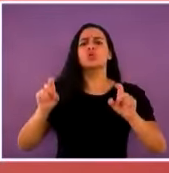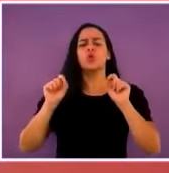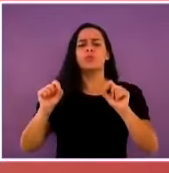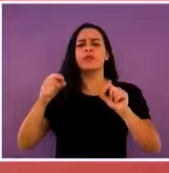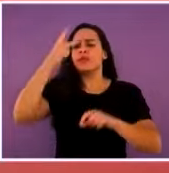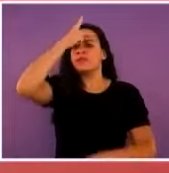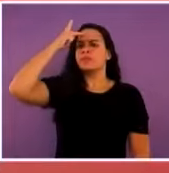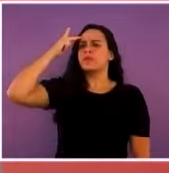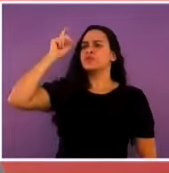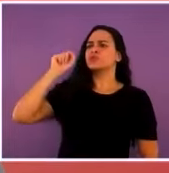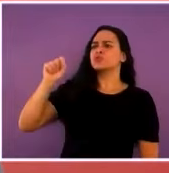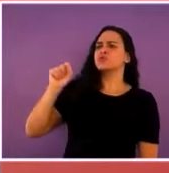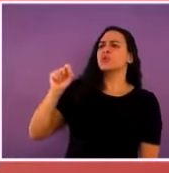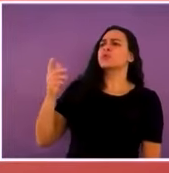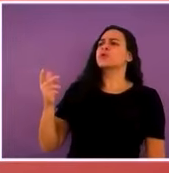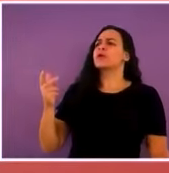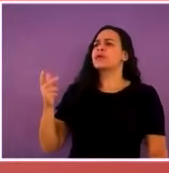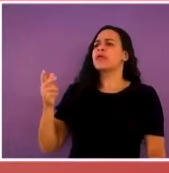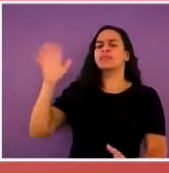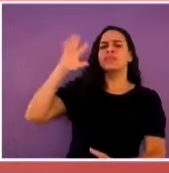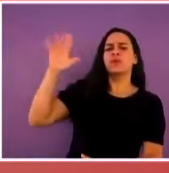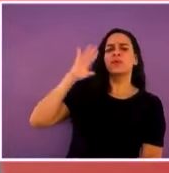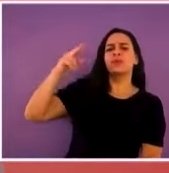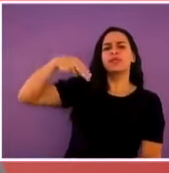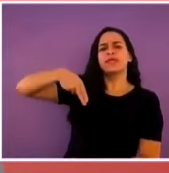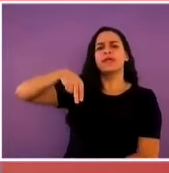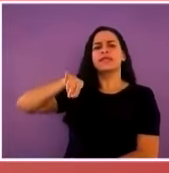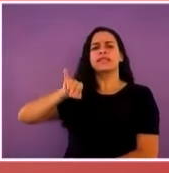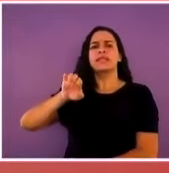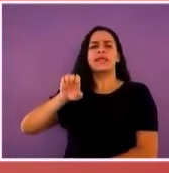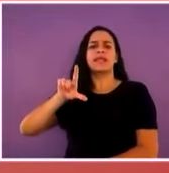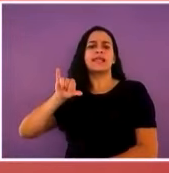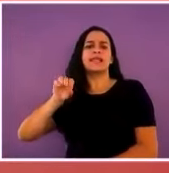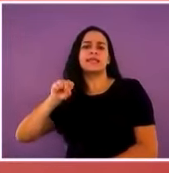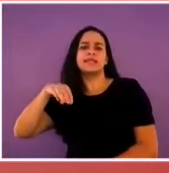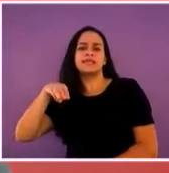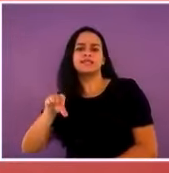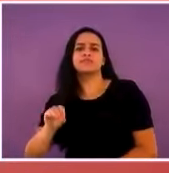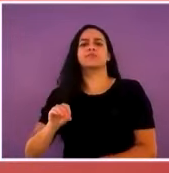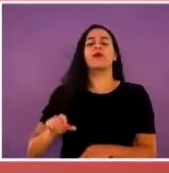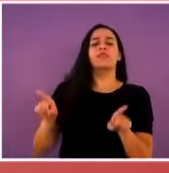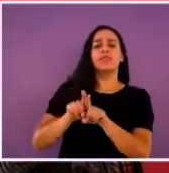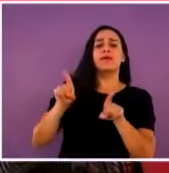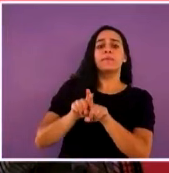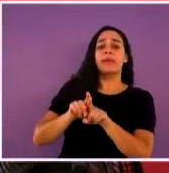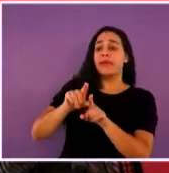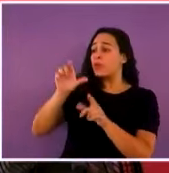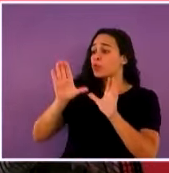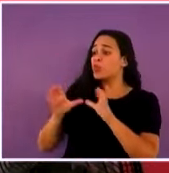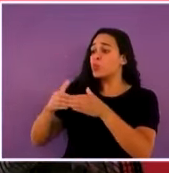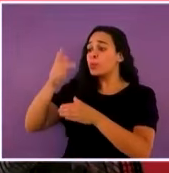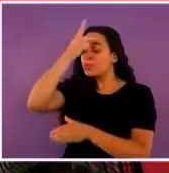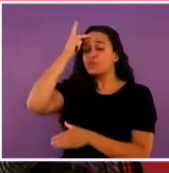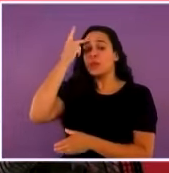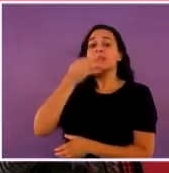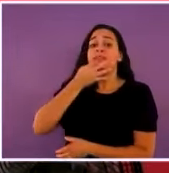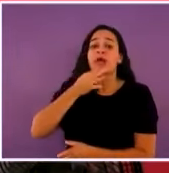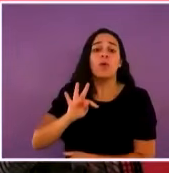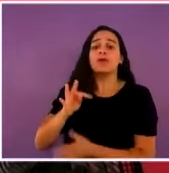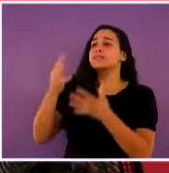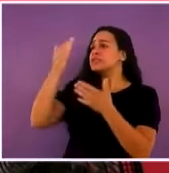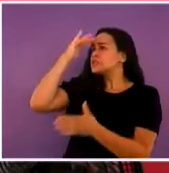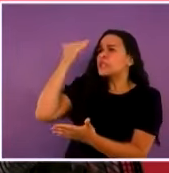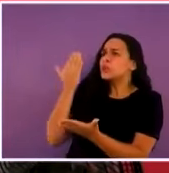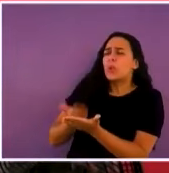relativism, nihilism, nihilismo, and atheism. E ateísmo. These are strong words. São palavras muito fortes. We